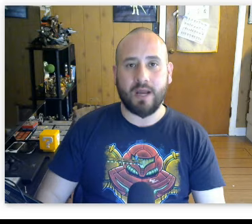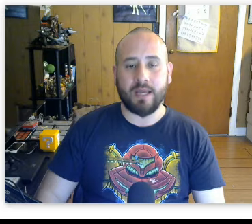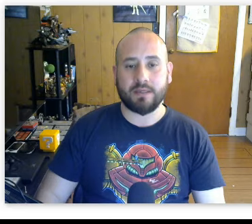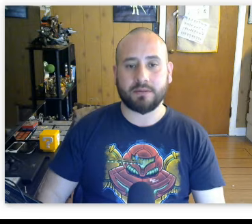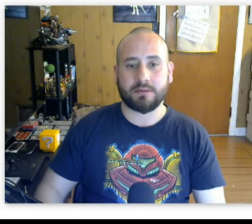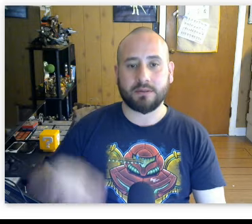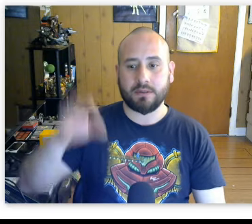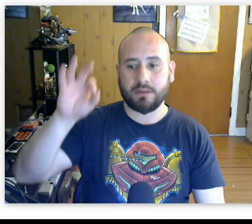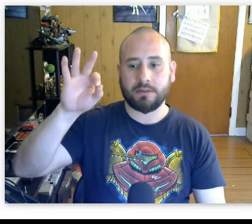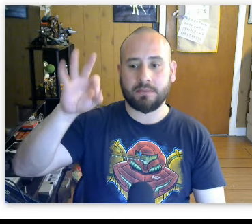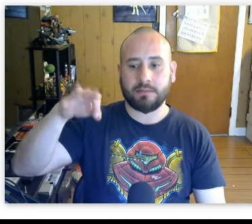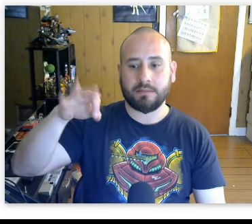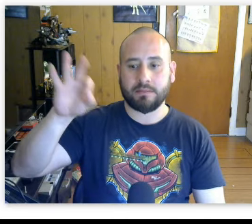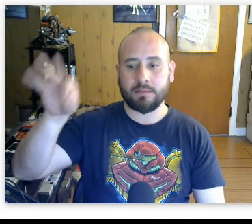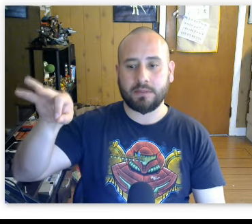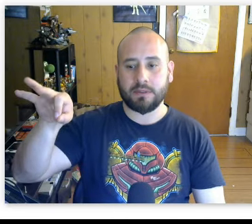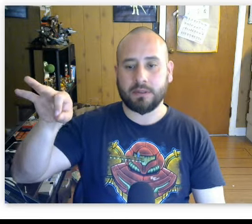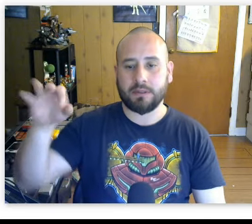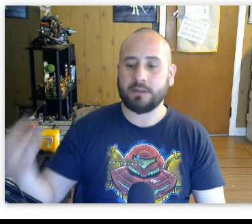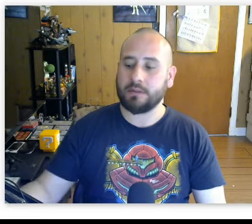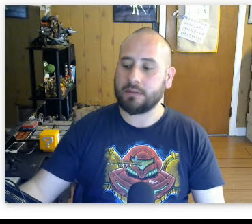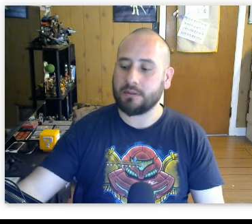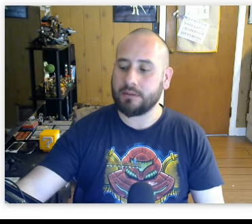French fry,